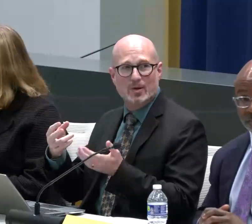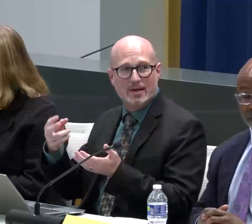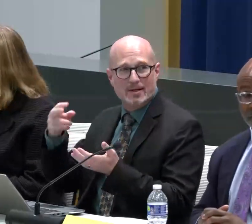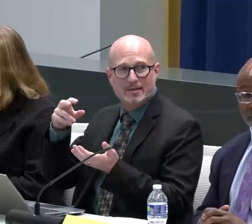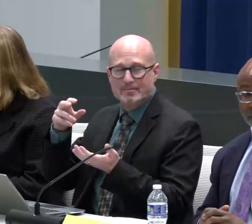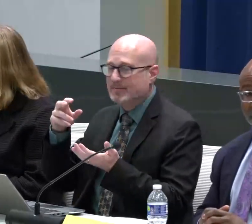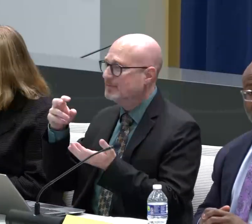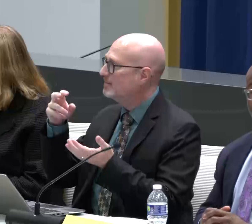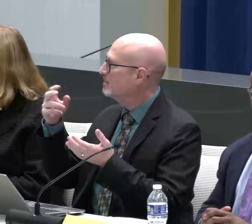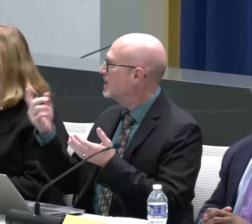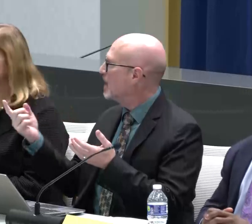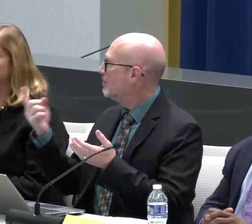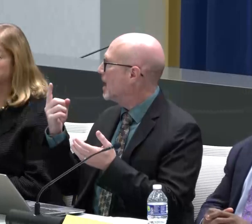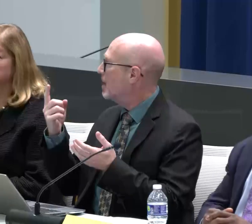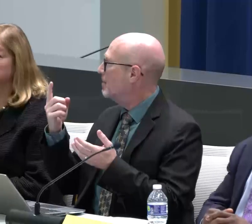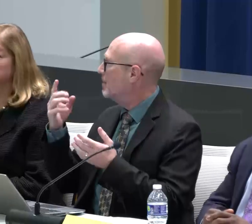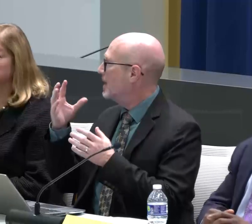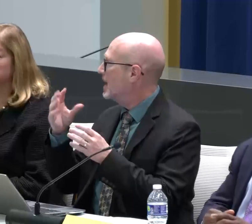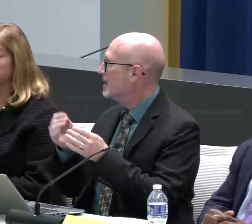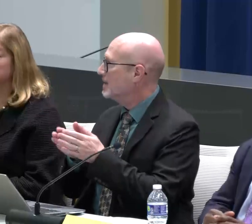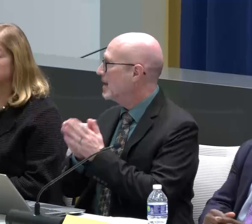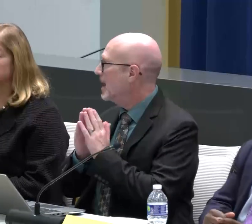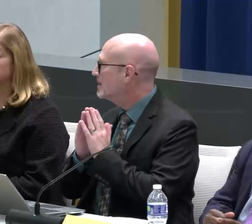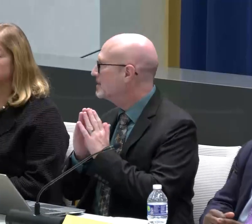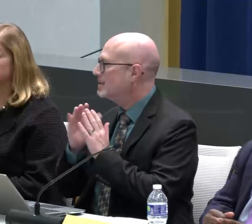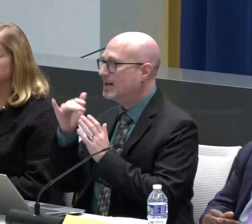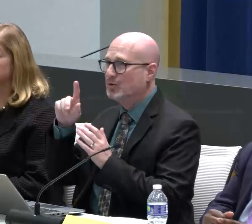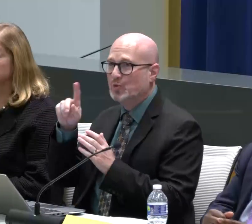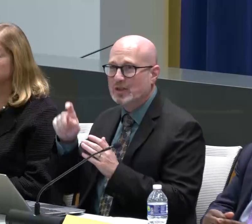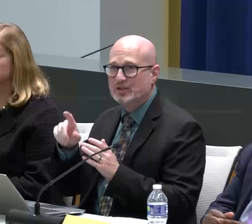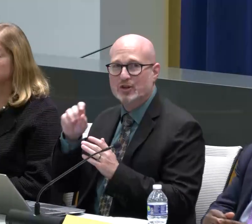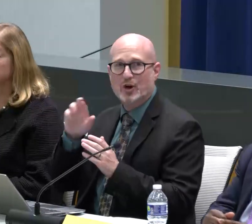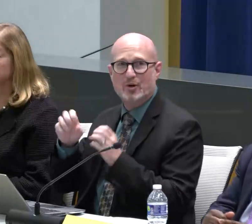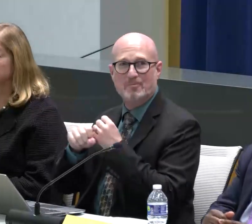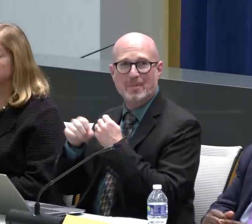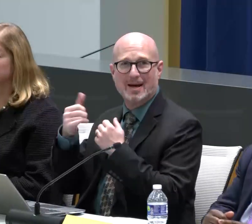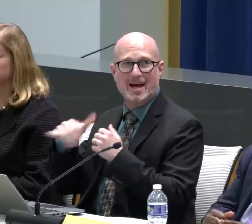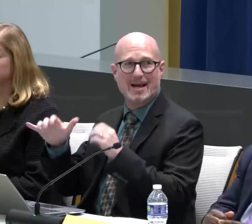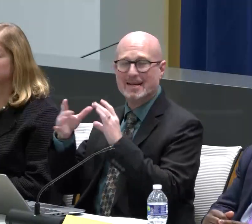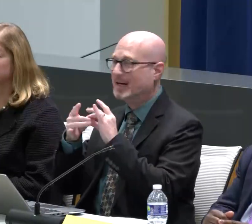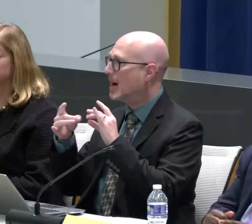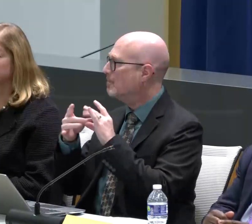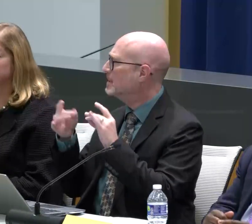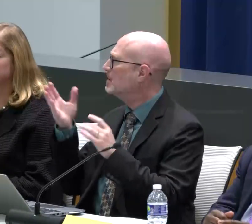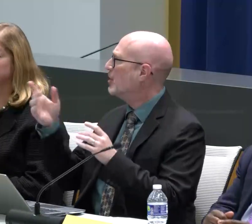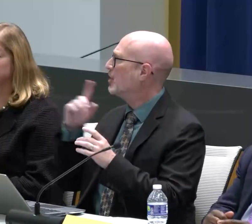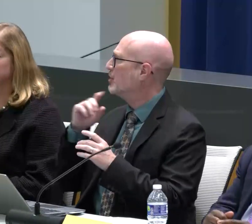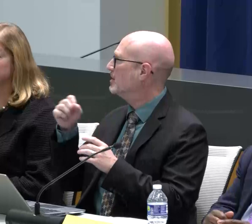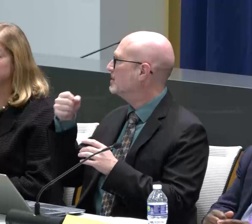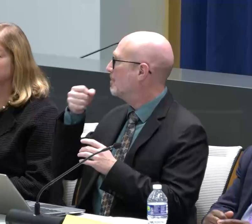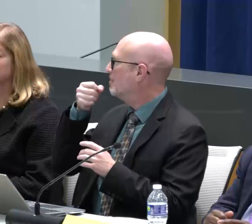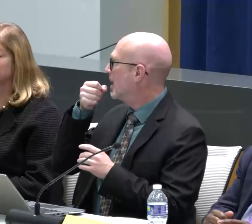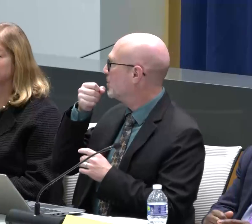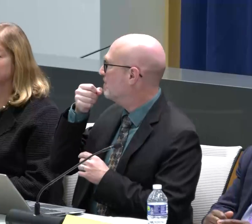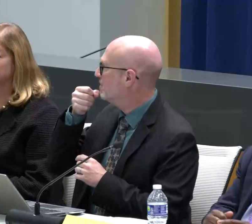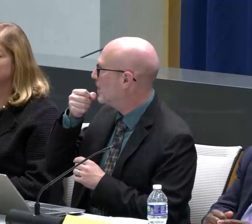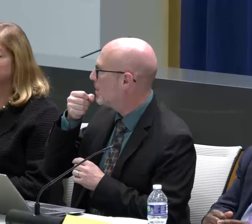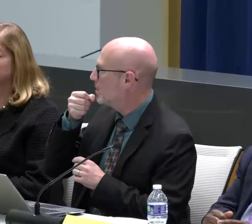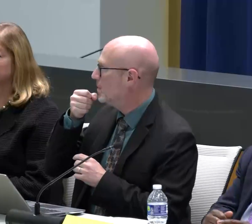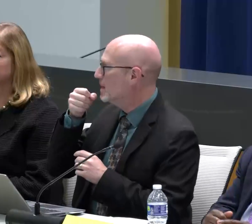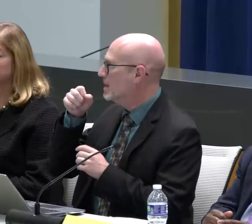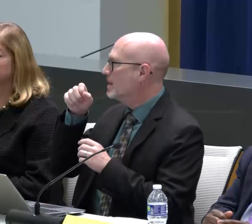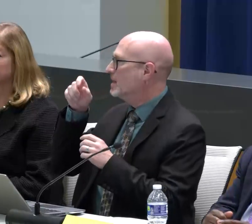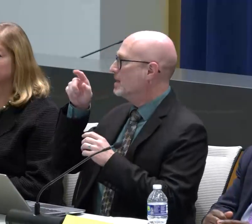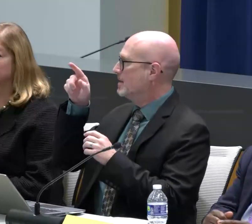room would like to come up and ask a question or make any comments.